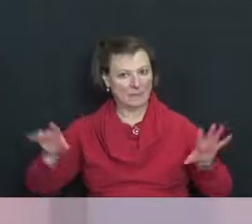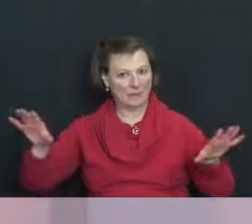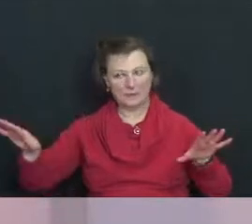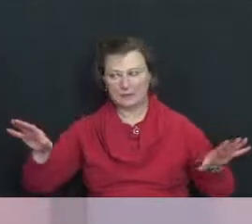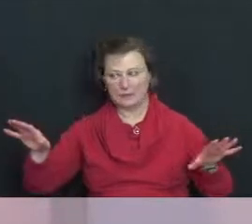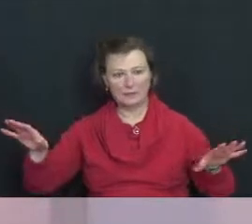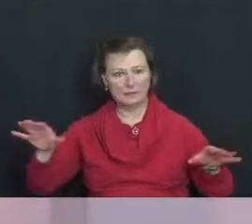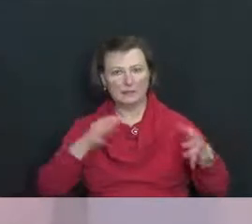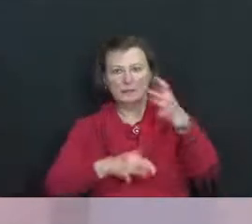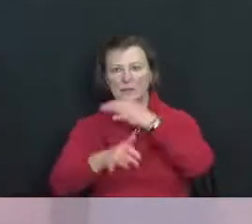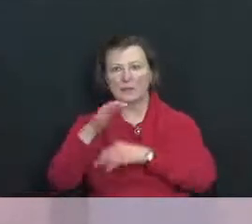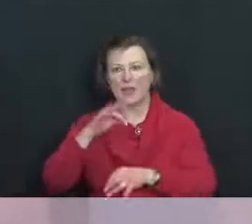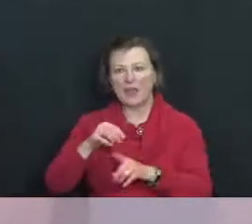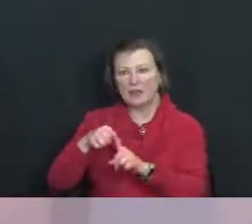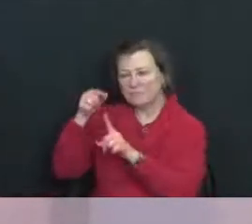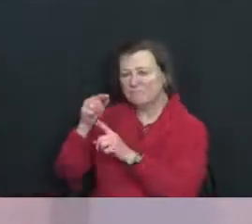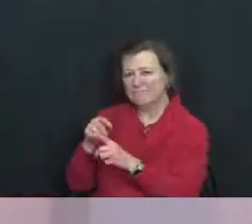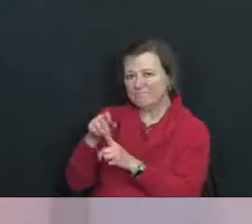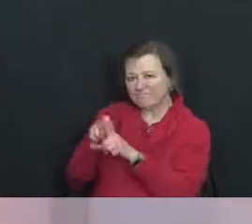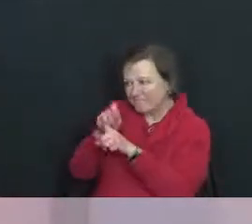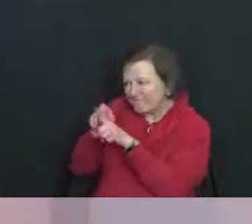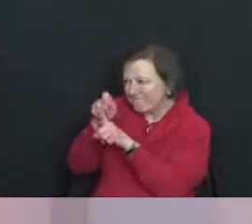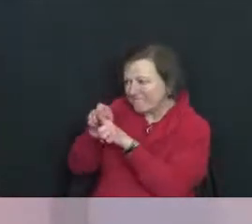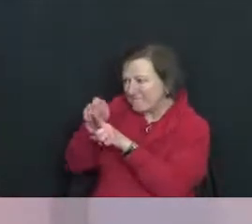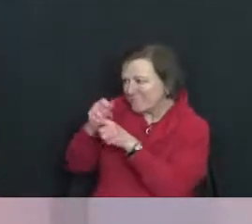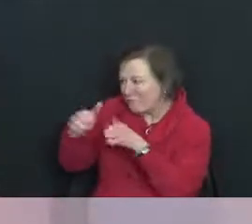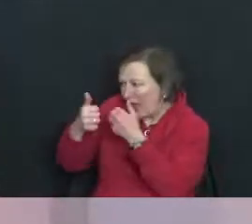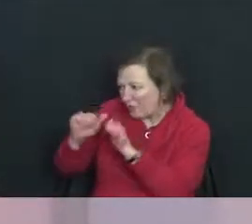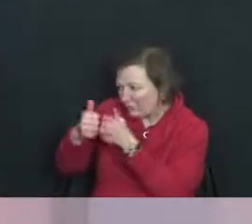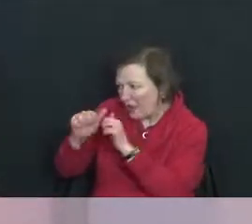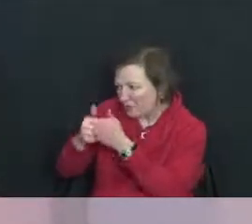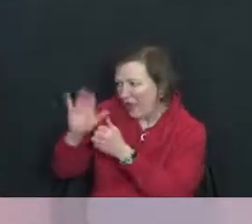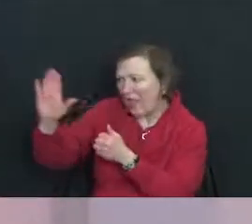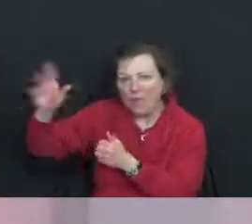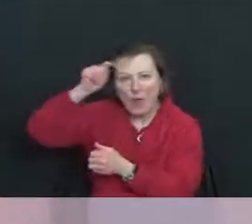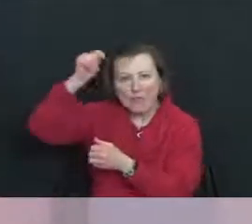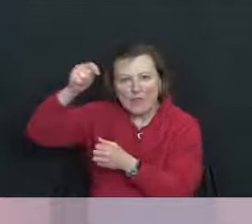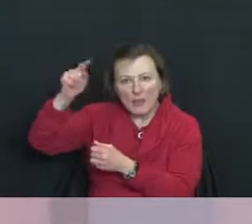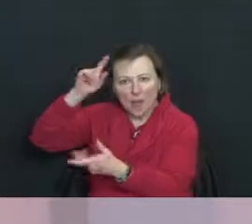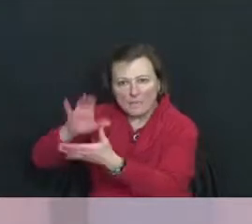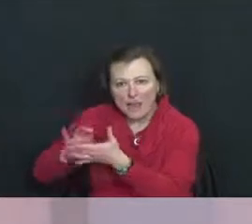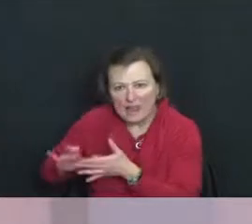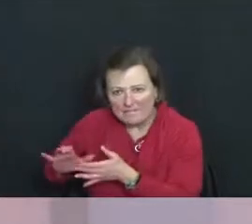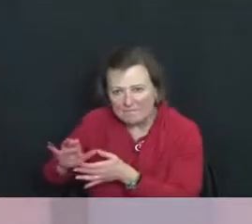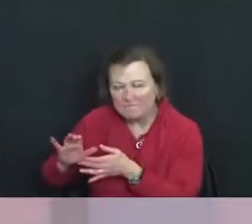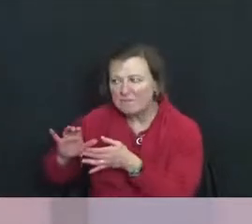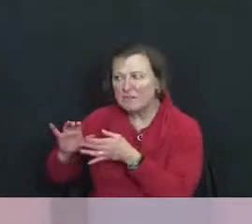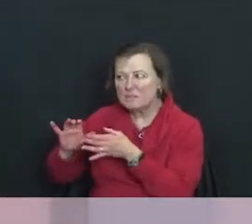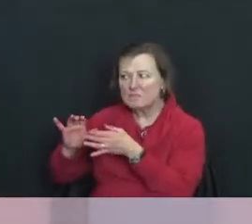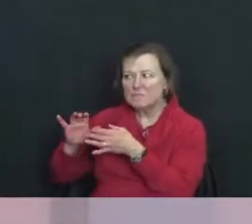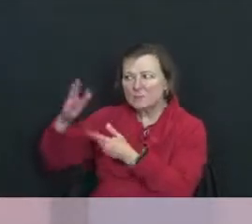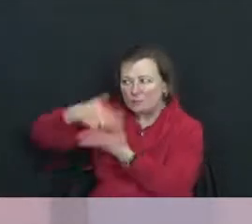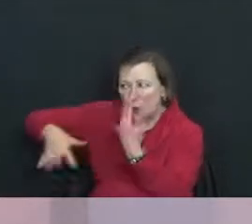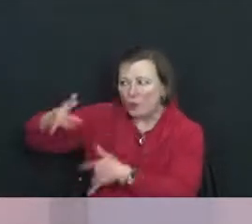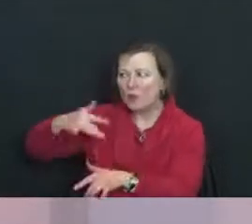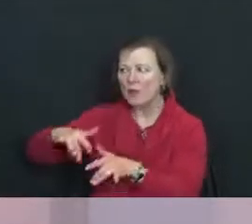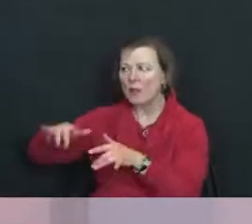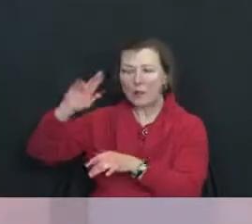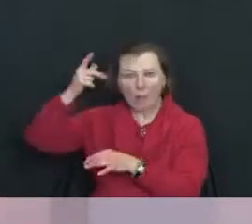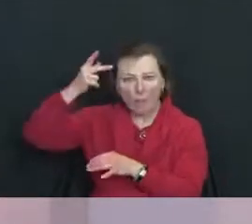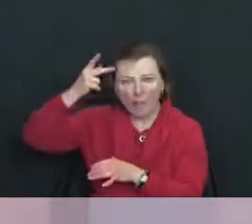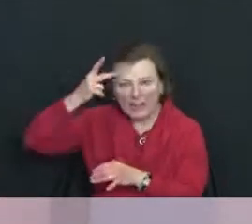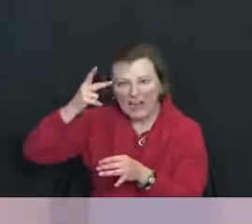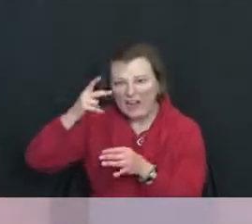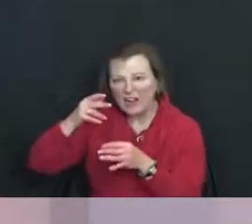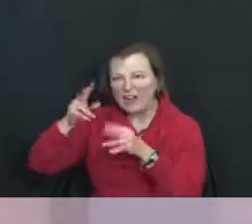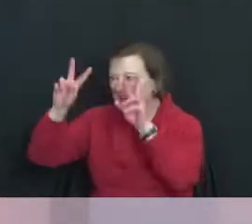Instead of drilling down and challenging these young women about their theological beliefs and other social and political